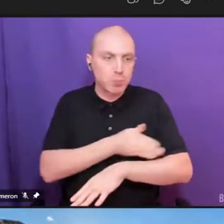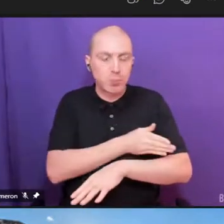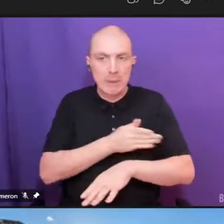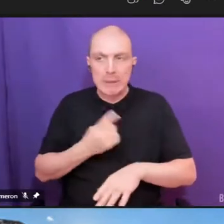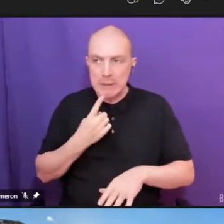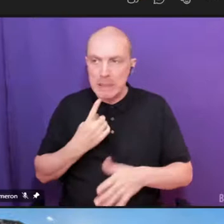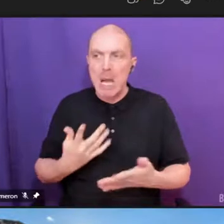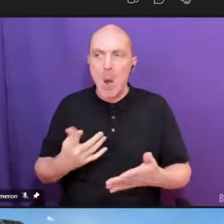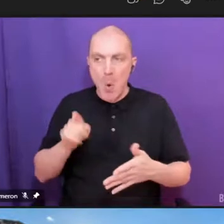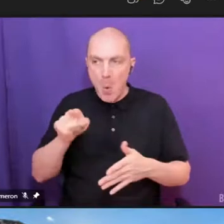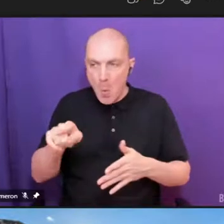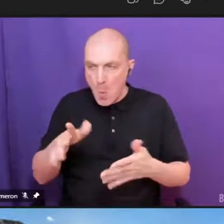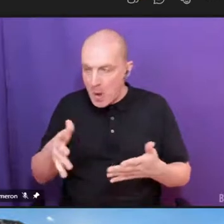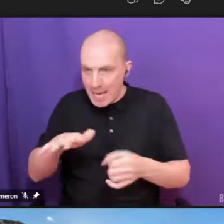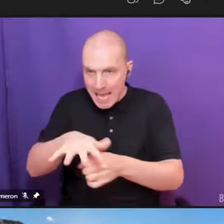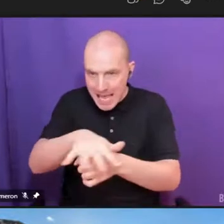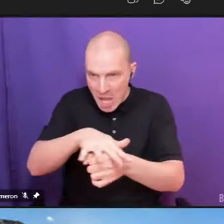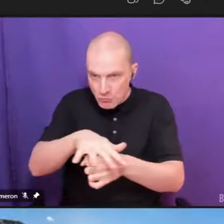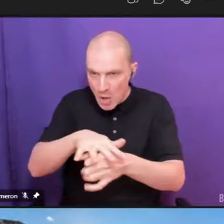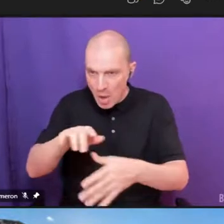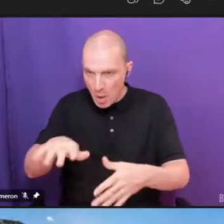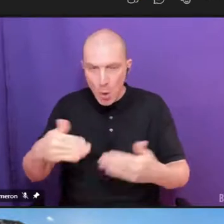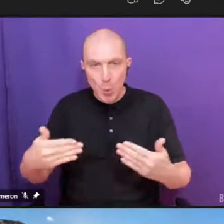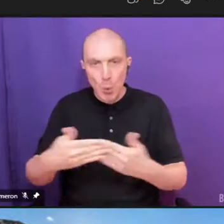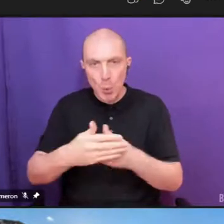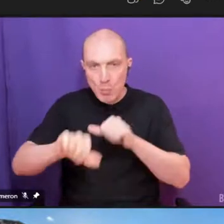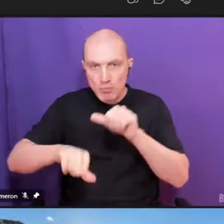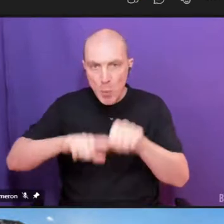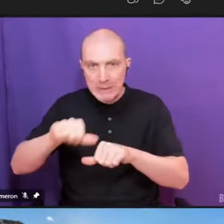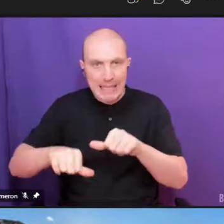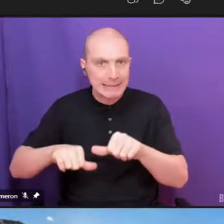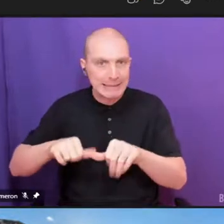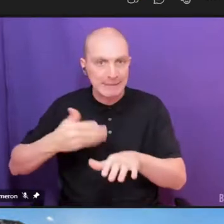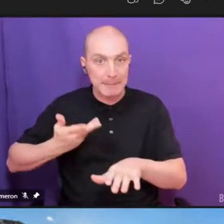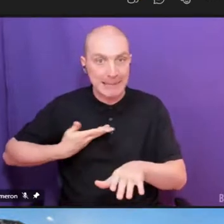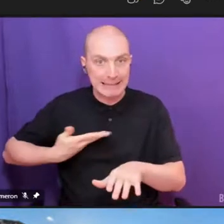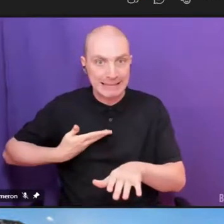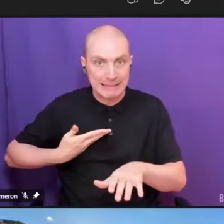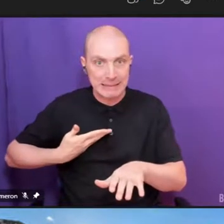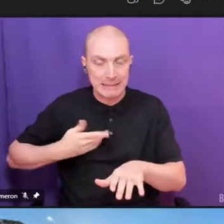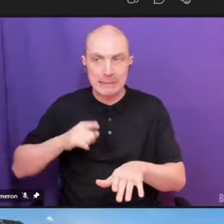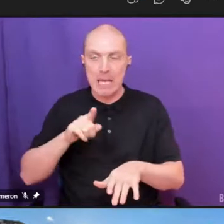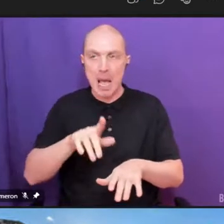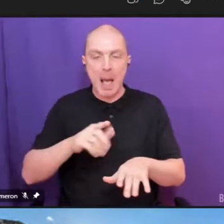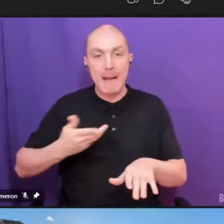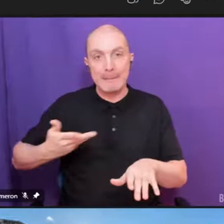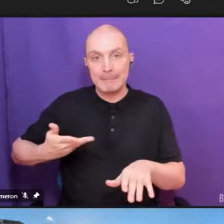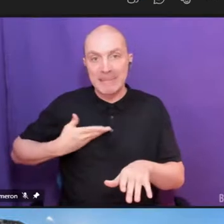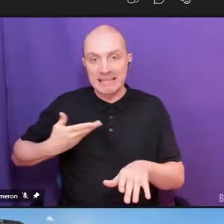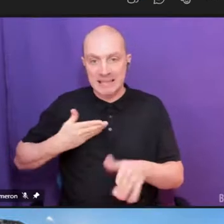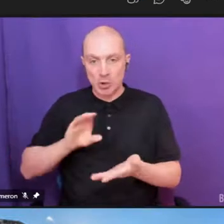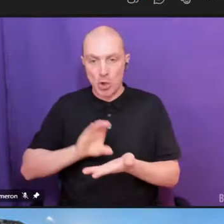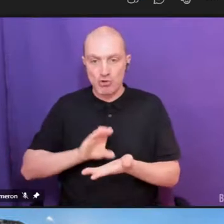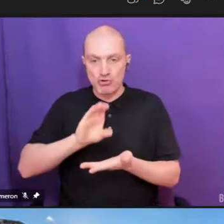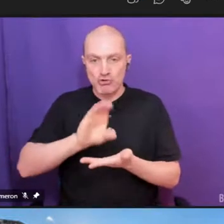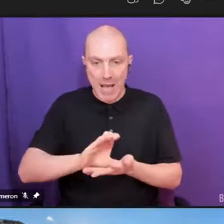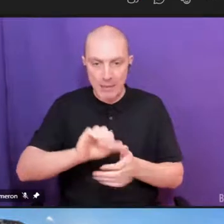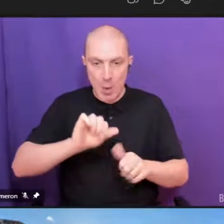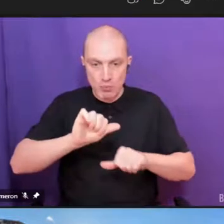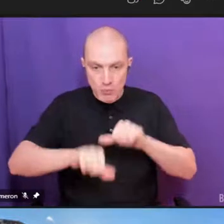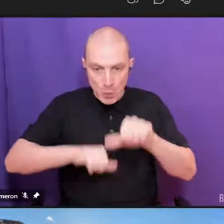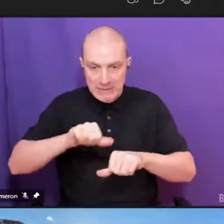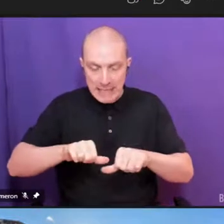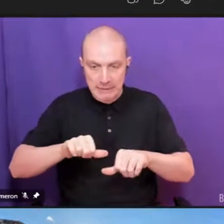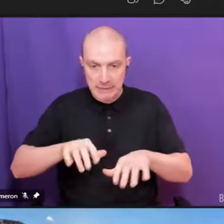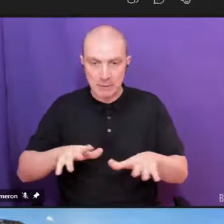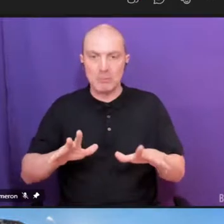business processes were changing. We were also quite heavily involved in the business grant process. So again, we were able to pull on our practical